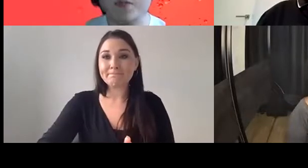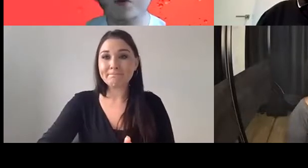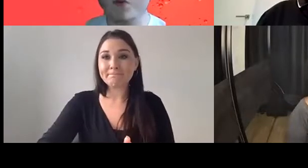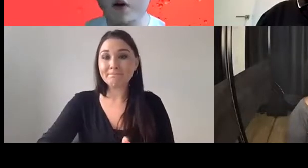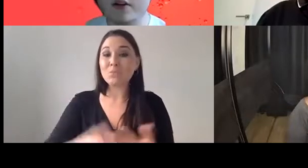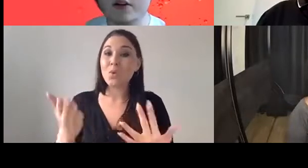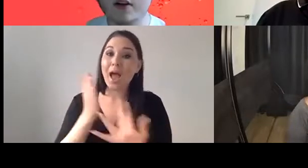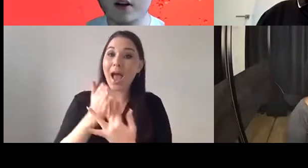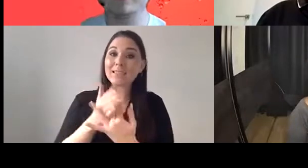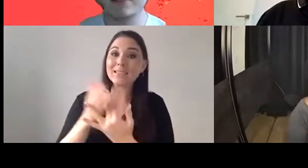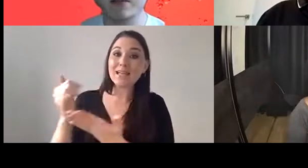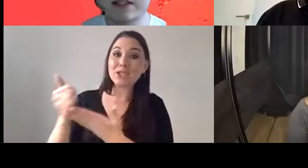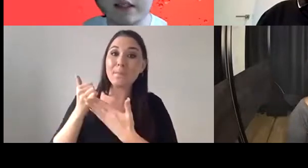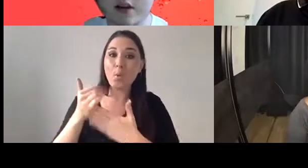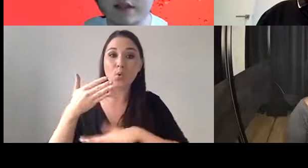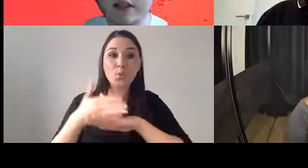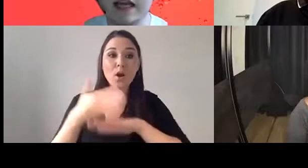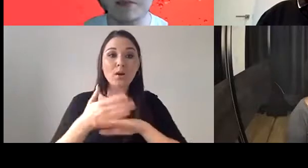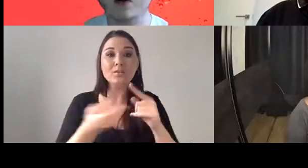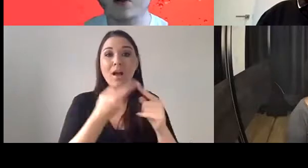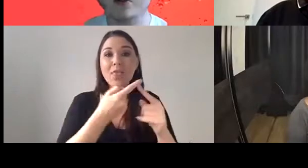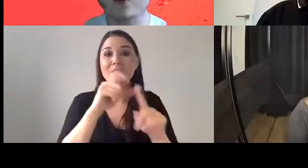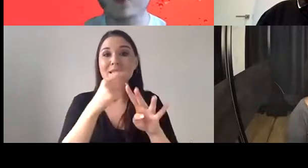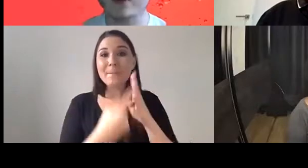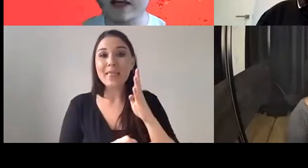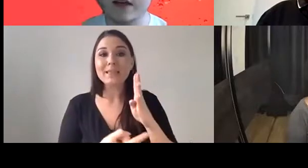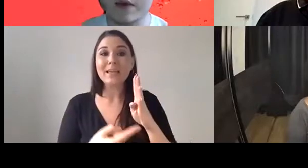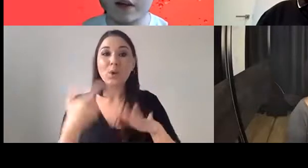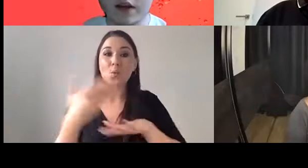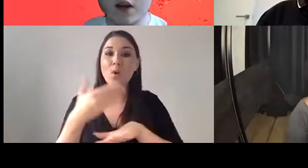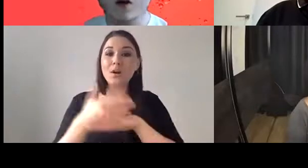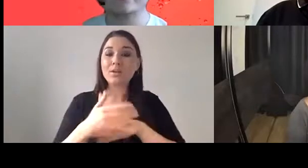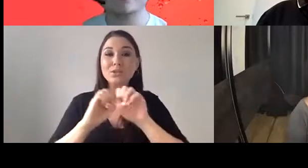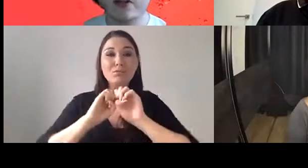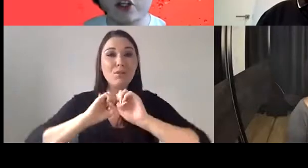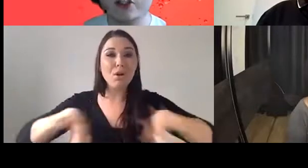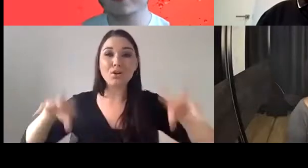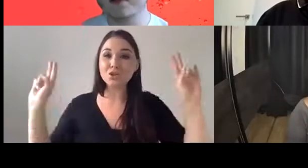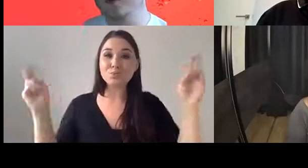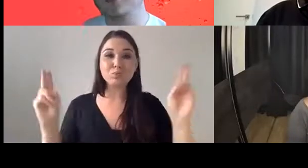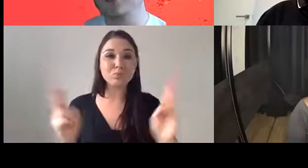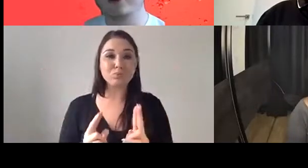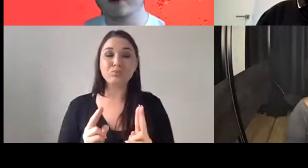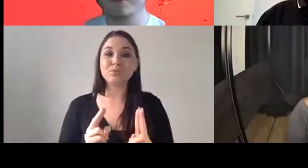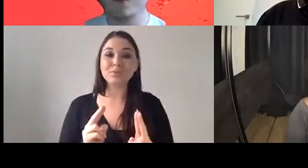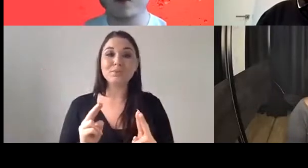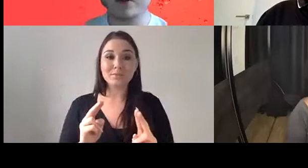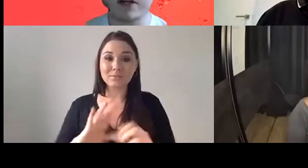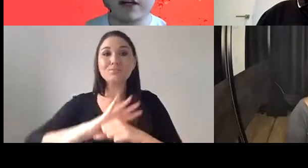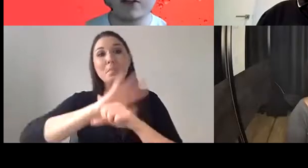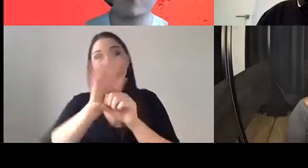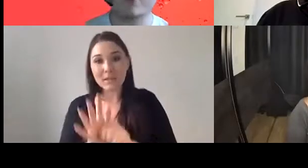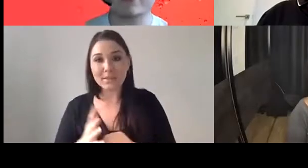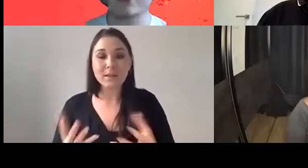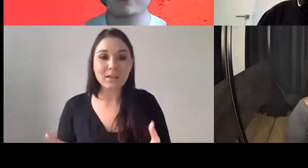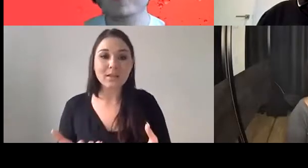to support workers and other disability services has been lost during the pandemic, obviously new initiatives have been launched and forced